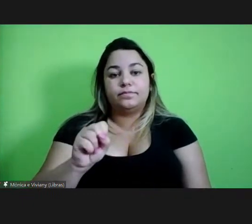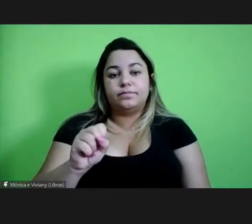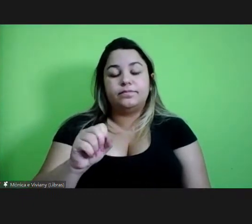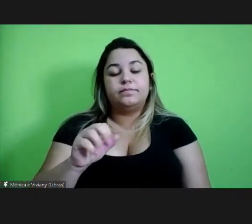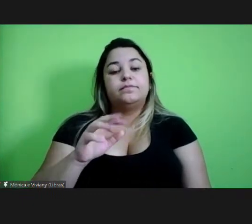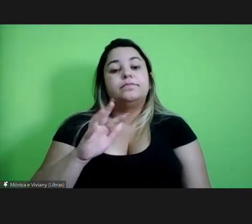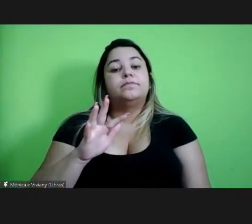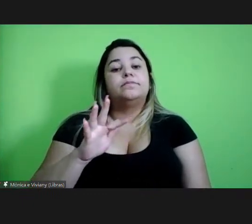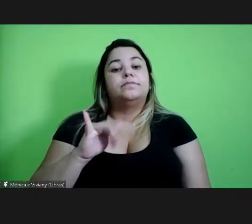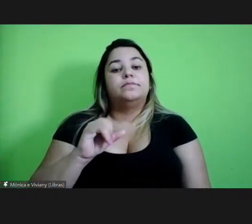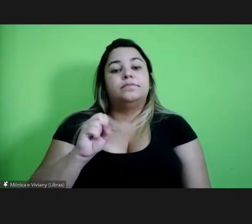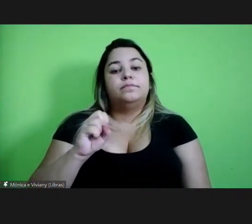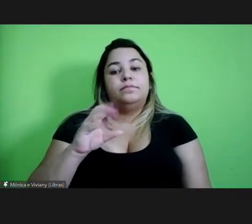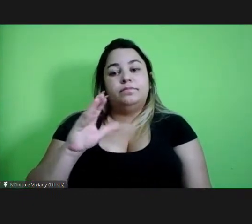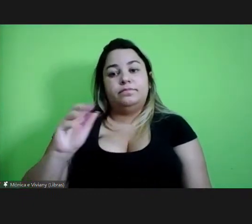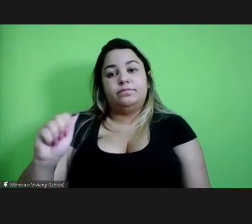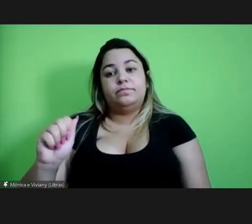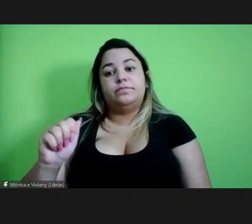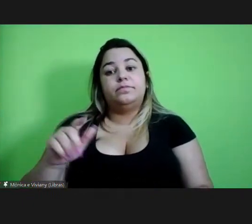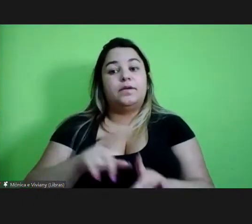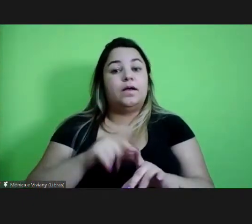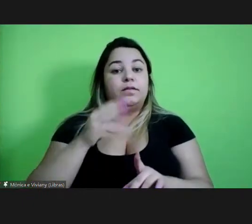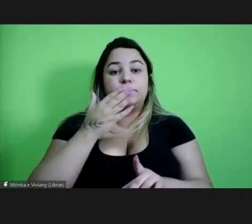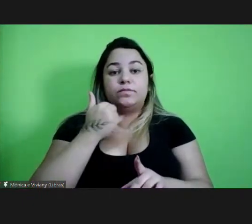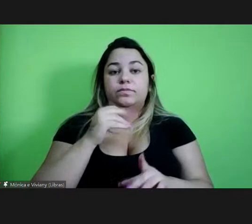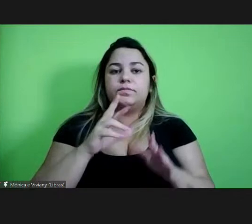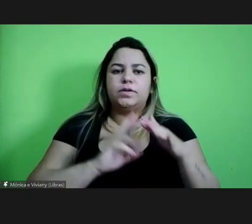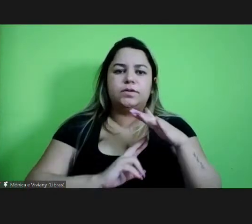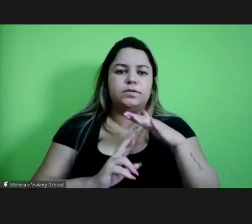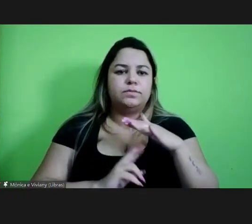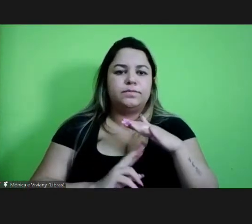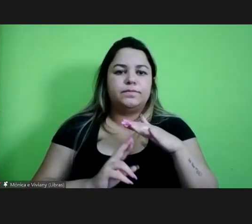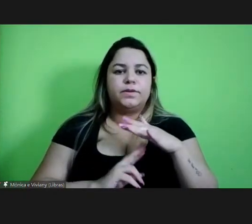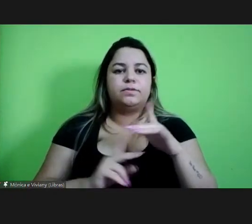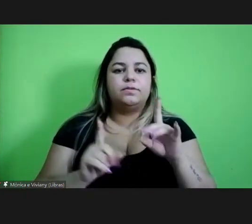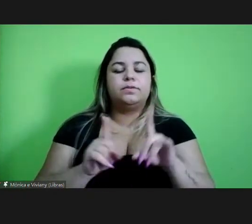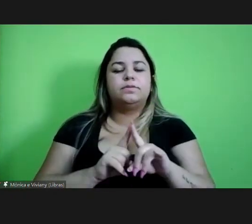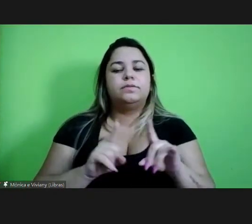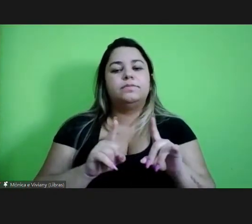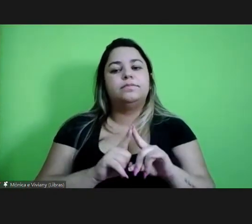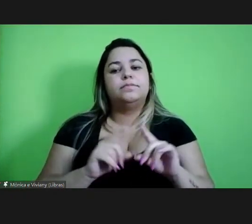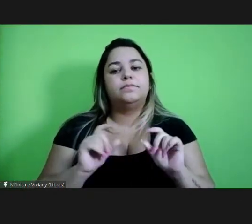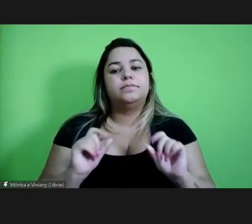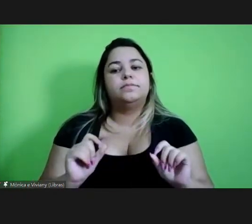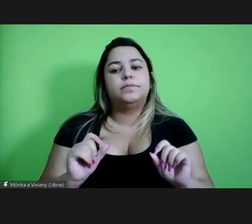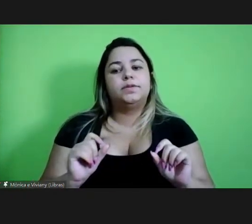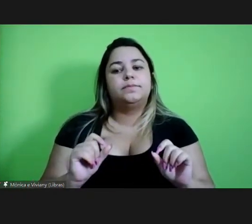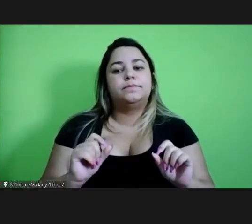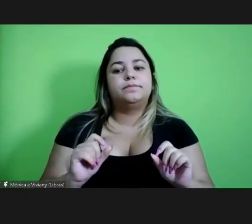promote food and nutritional education, they have fairs,